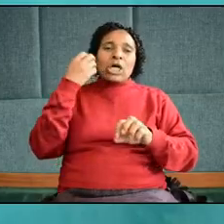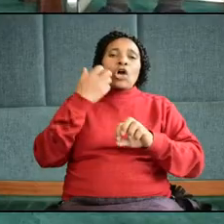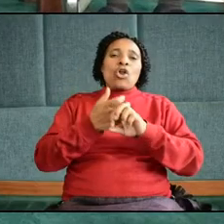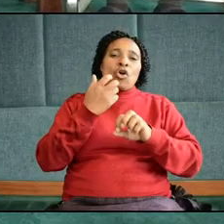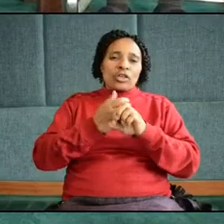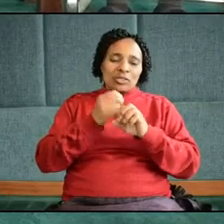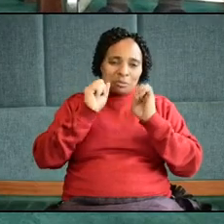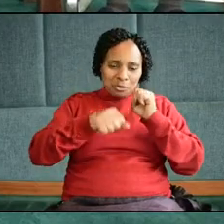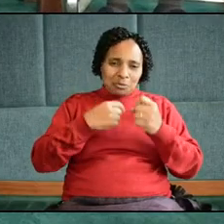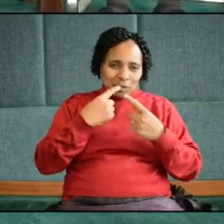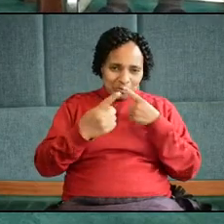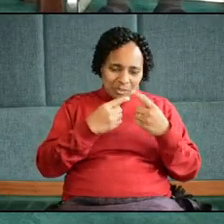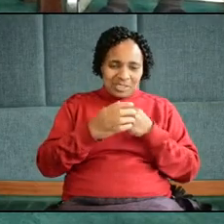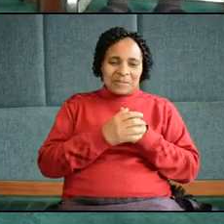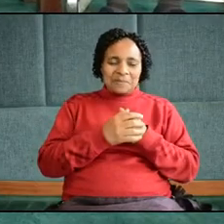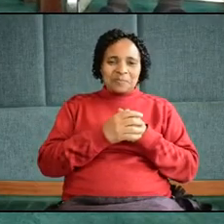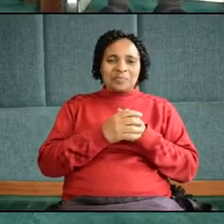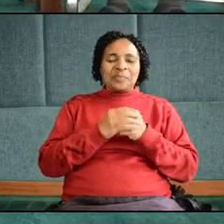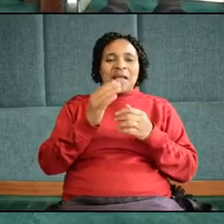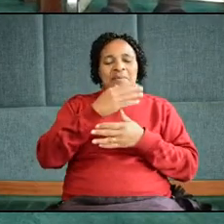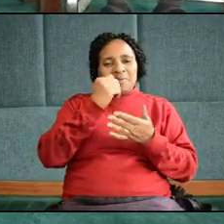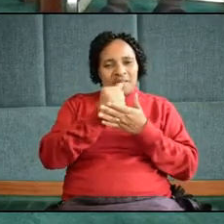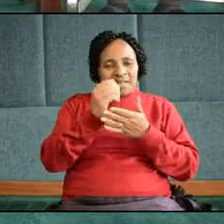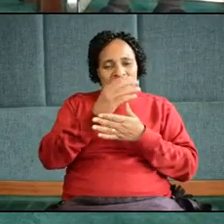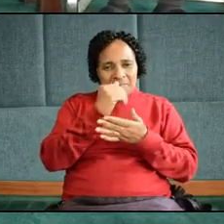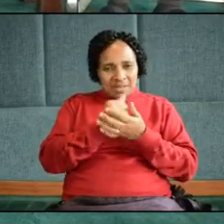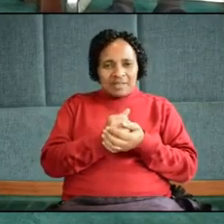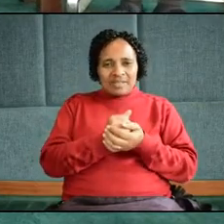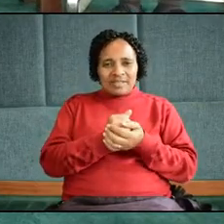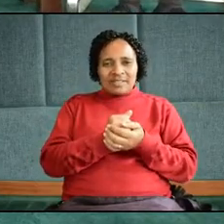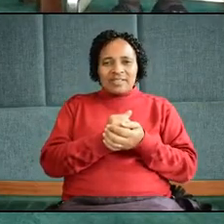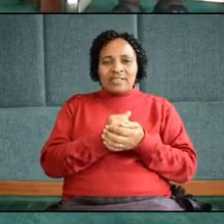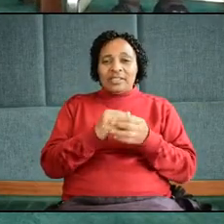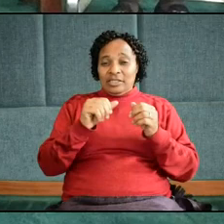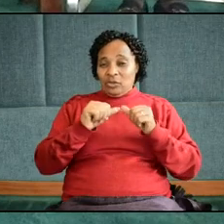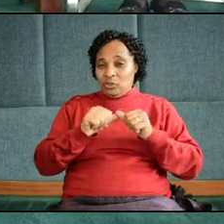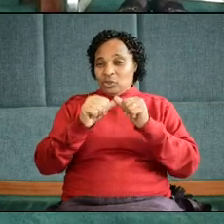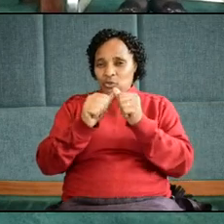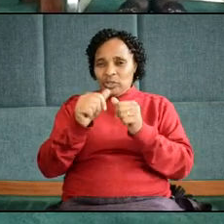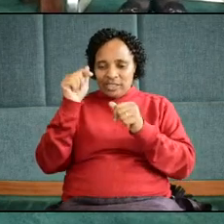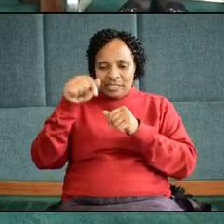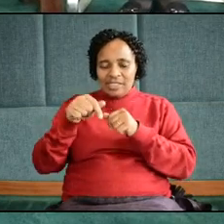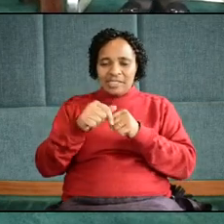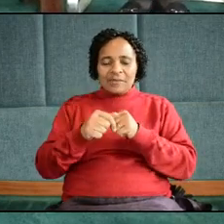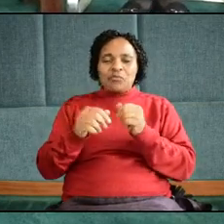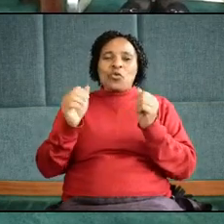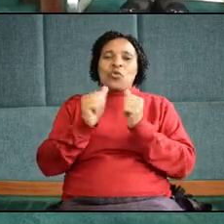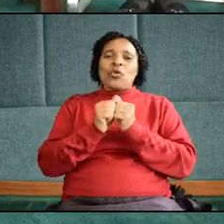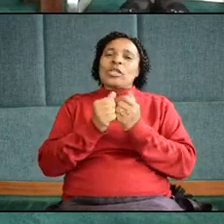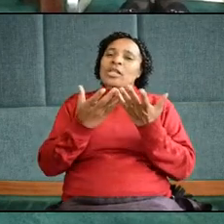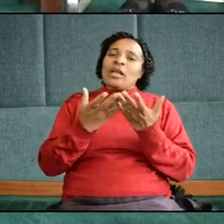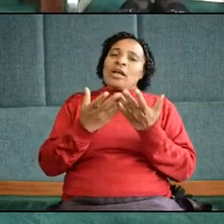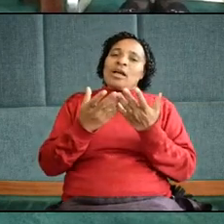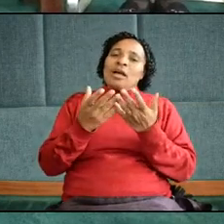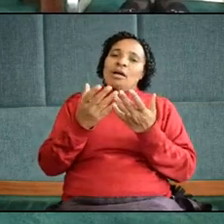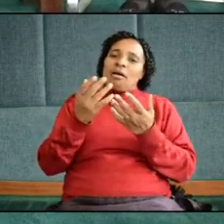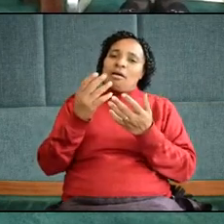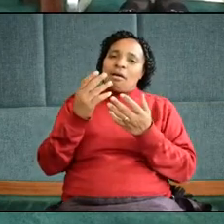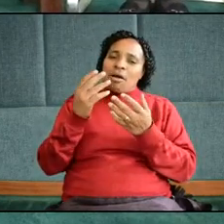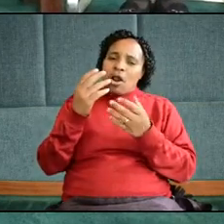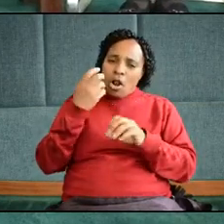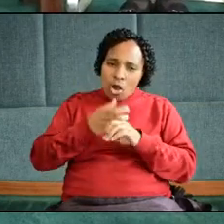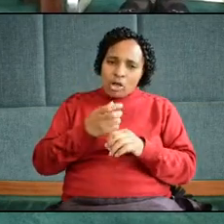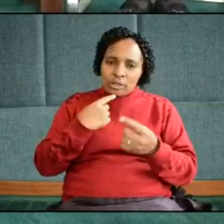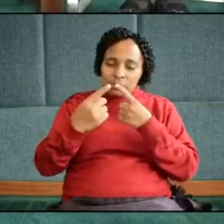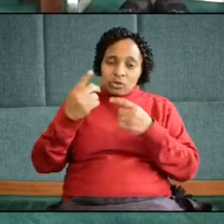Amen. Amen. I like that. And still on that, you know, the way the Lord speaks to us, you know, we can use the